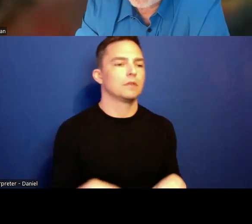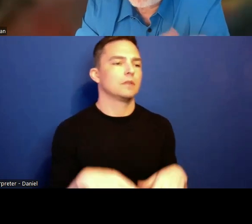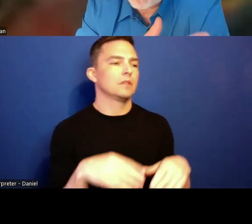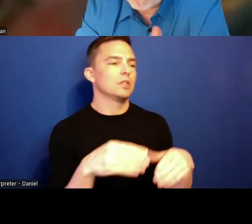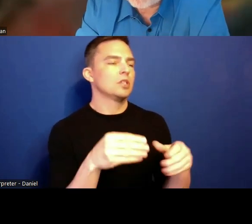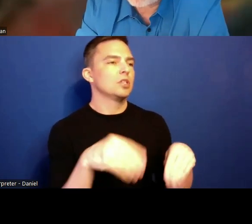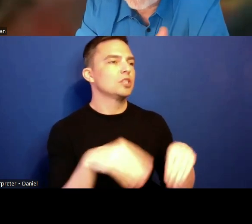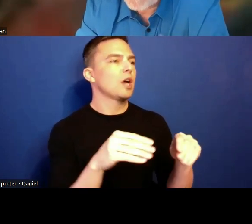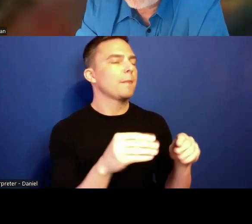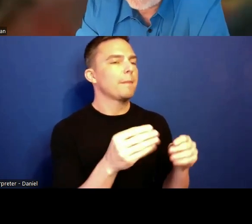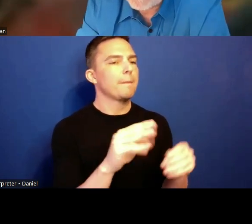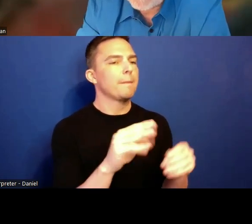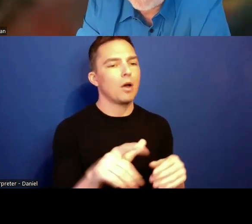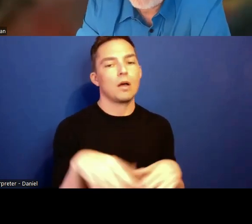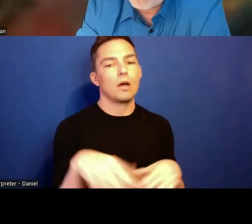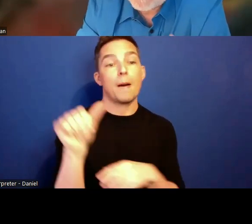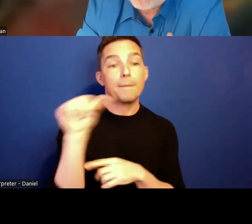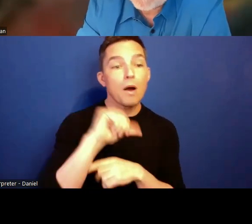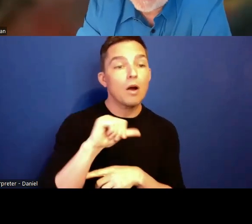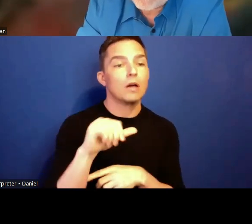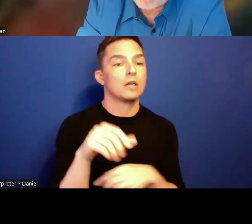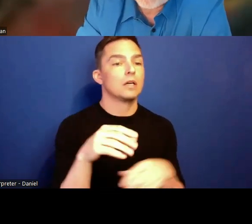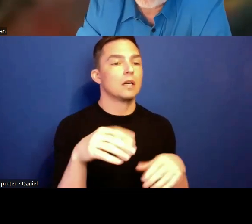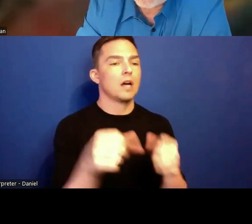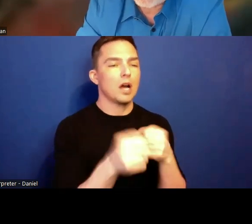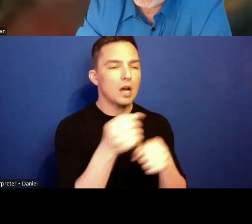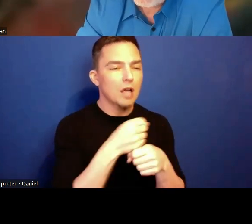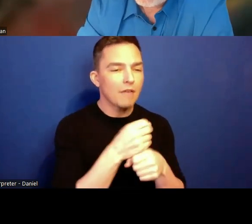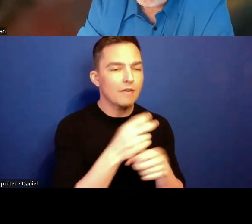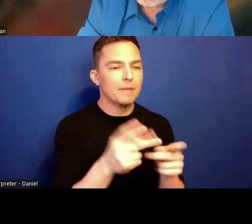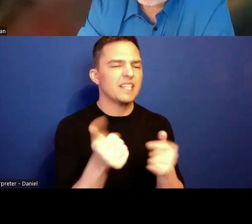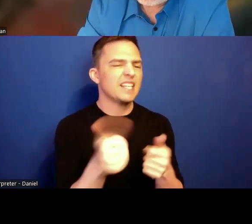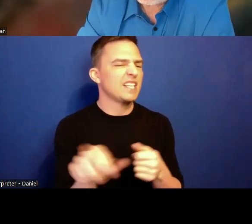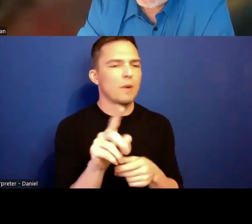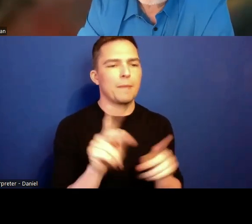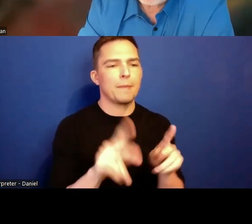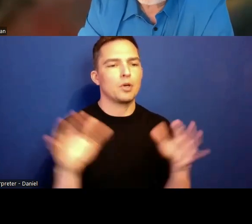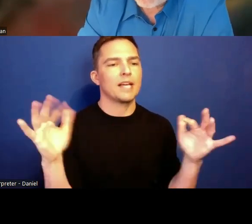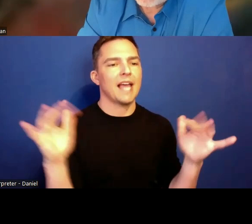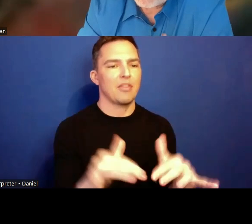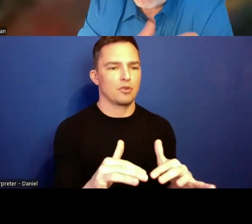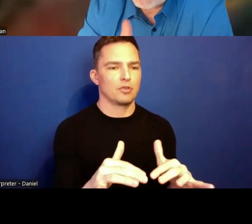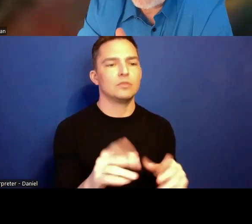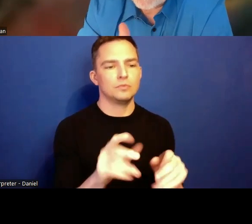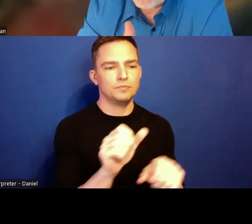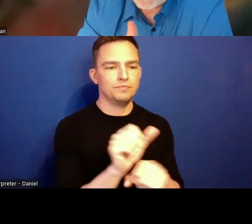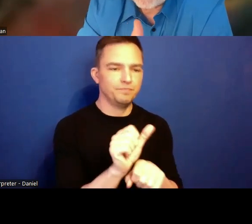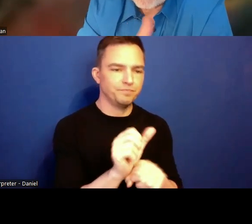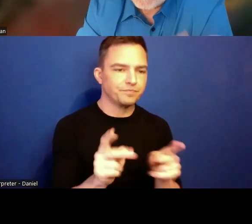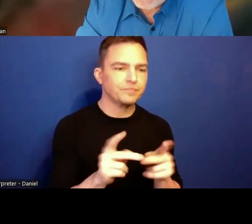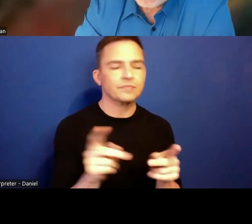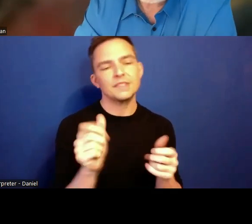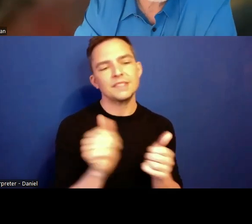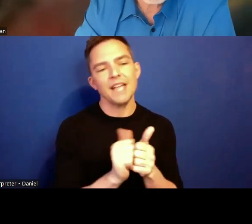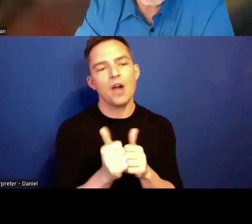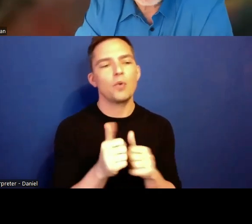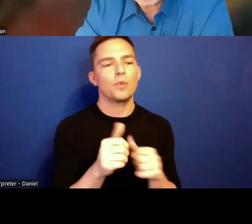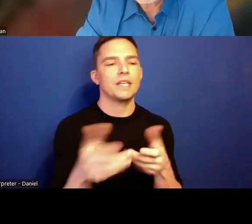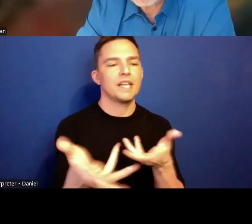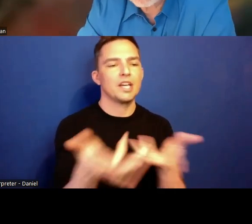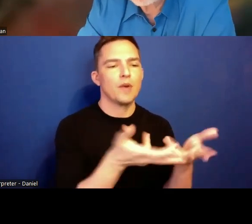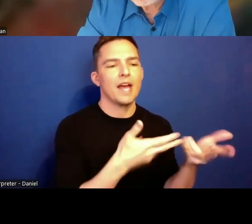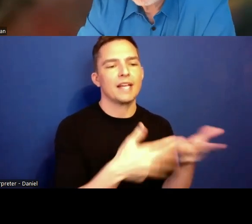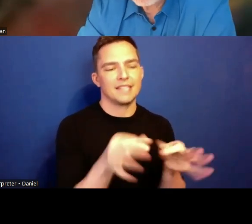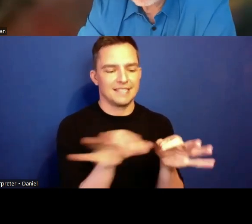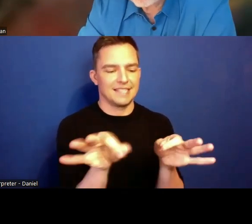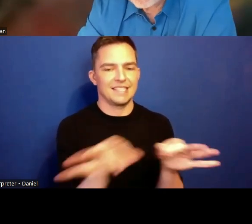mall, when they're in a bar or a coffee shop, anywhere people gather, workplace. It's how we interact and the sentences we use. And if you could go on to the